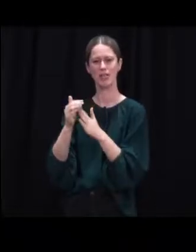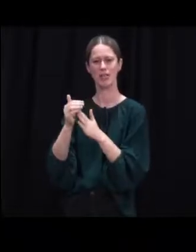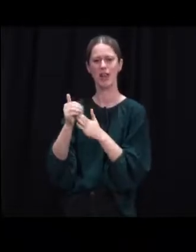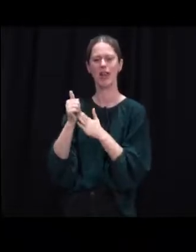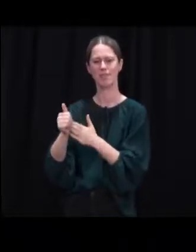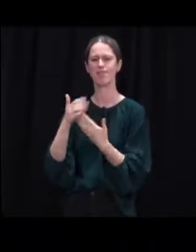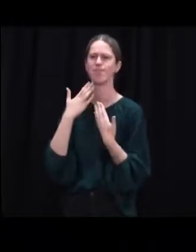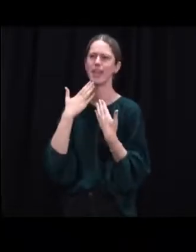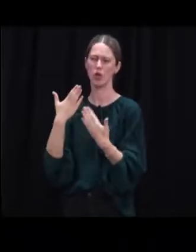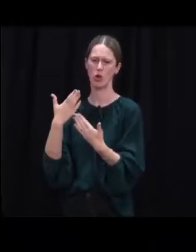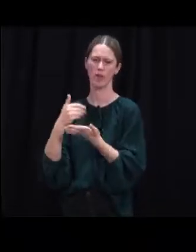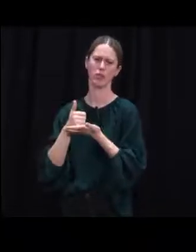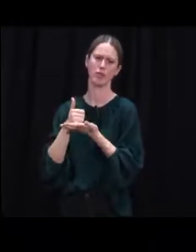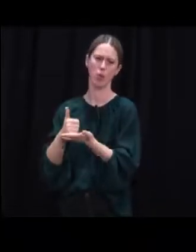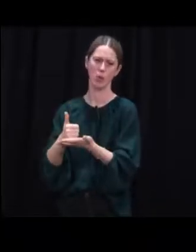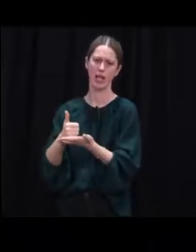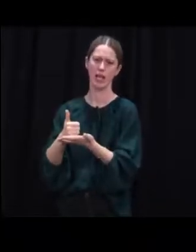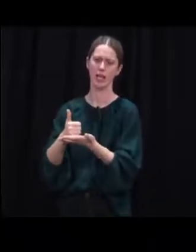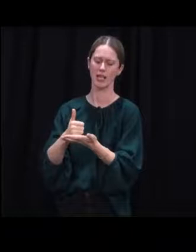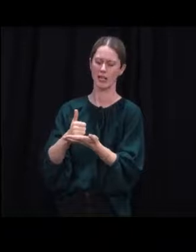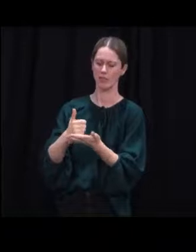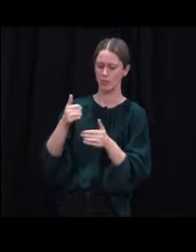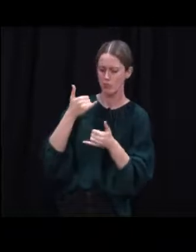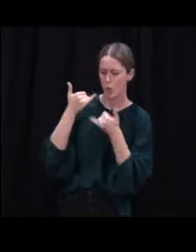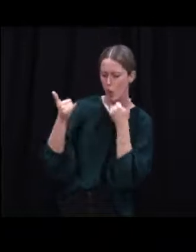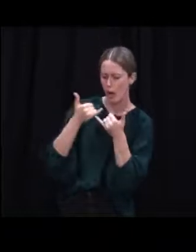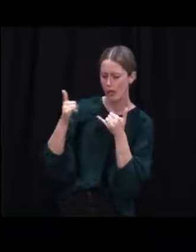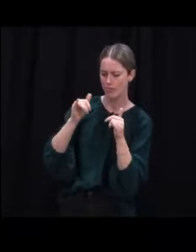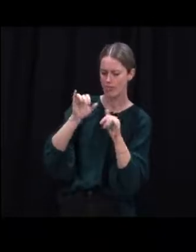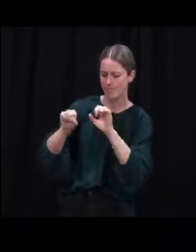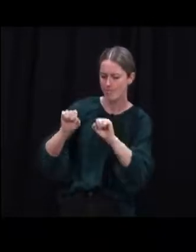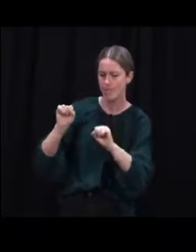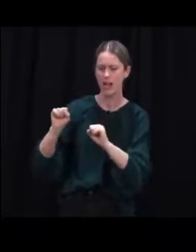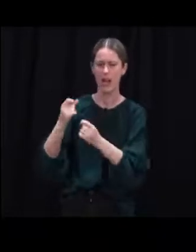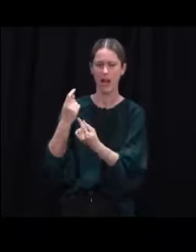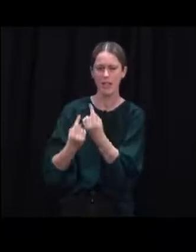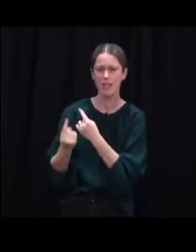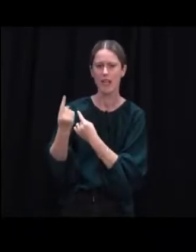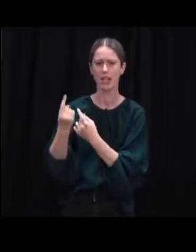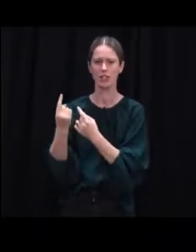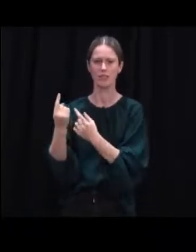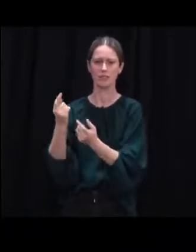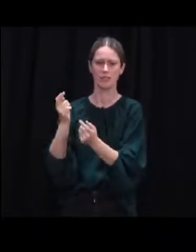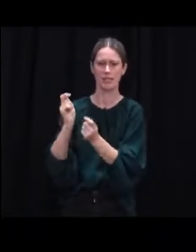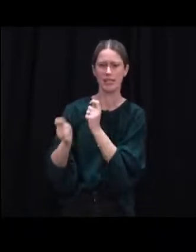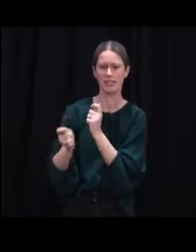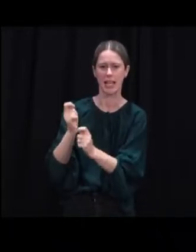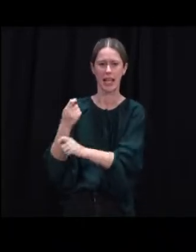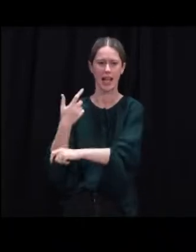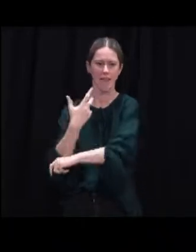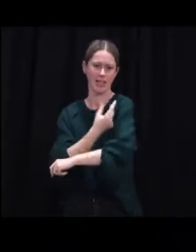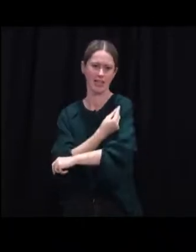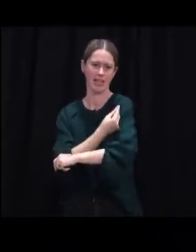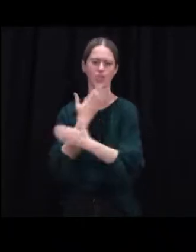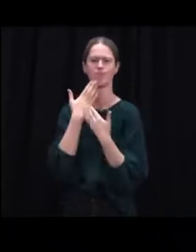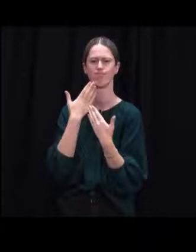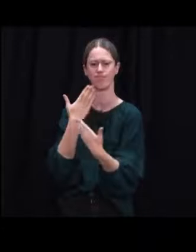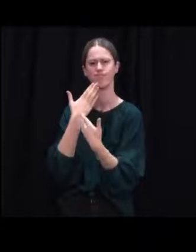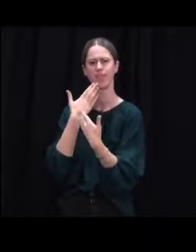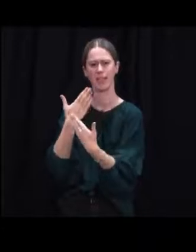to the Samoan and Pacifica community in Auckland and to their community leaders for stepping up to support the contact